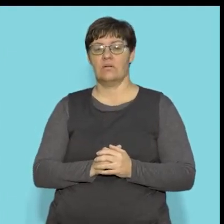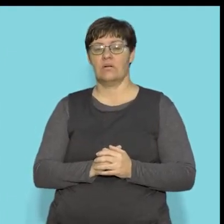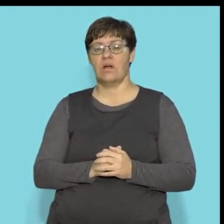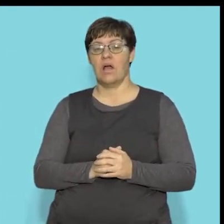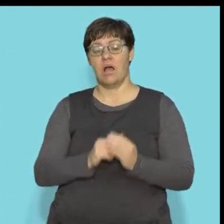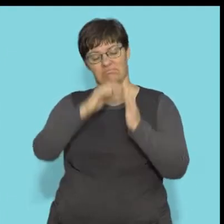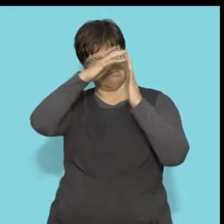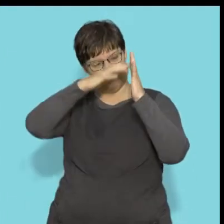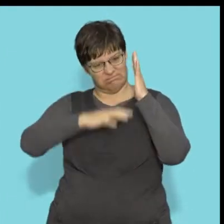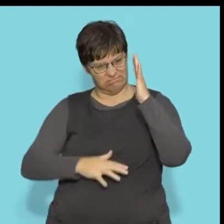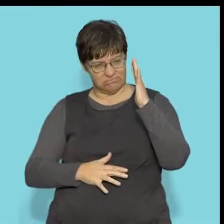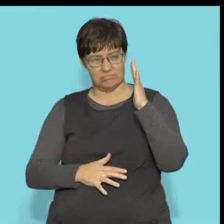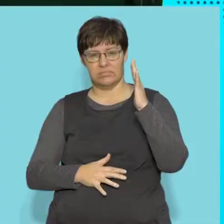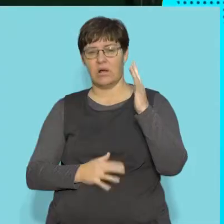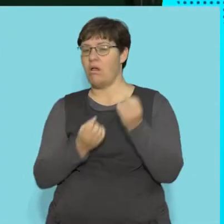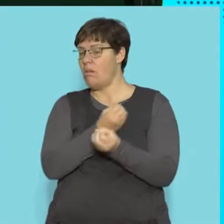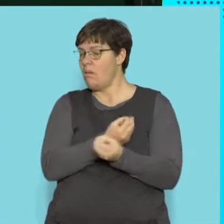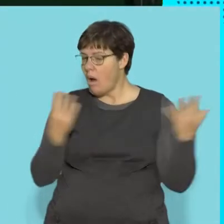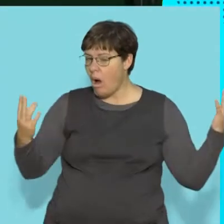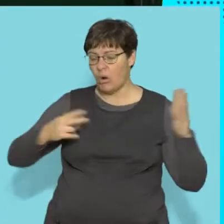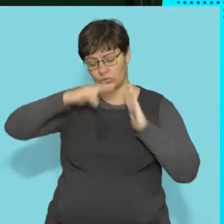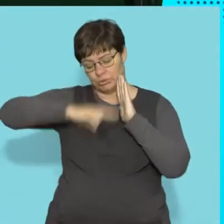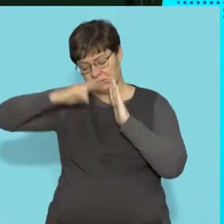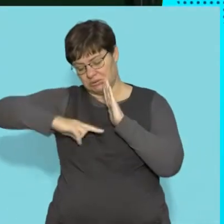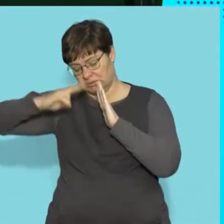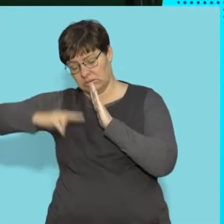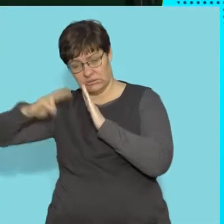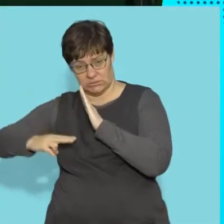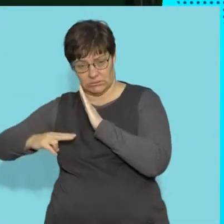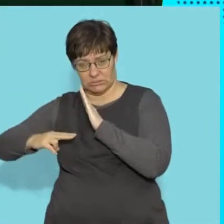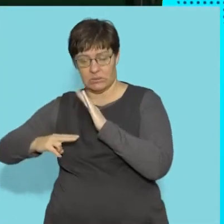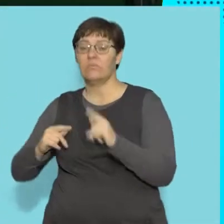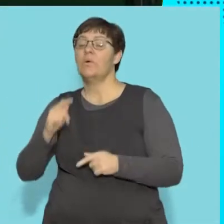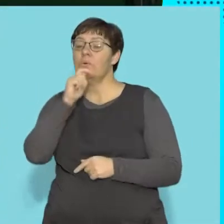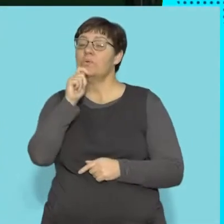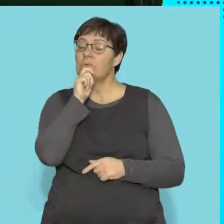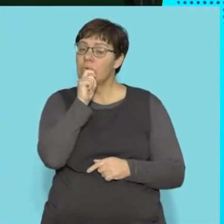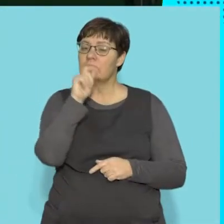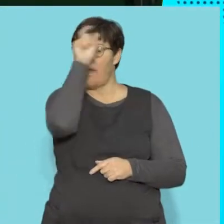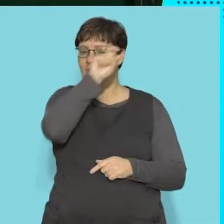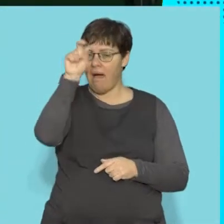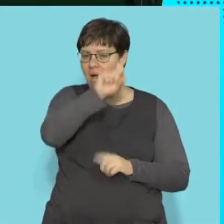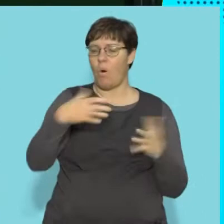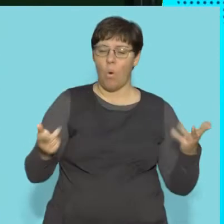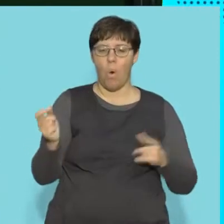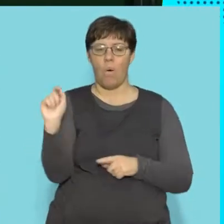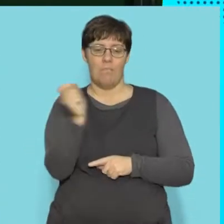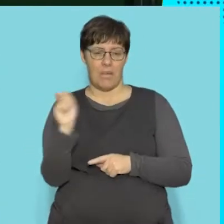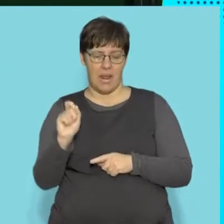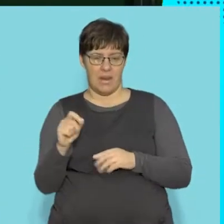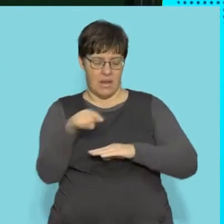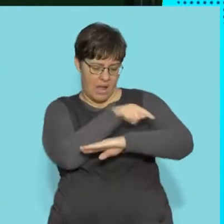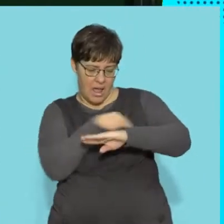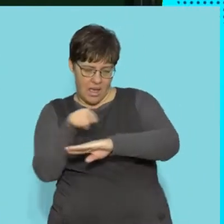lots of text in the beginning, a lot to read through. Use your pen or your highlighter to underline